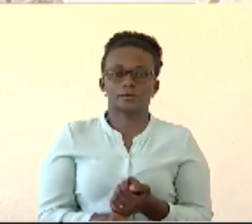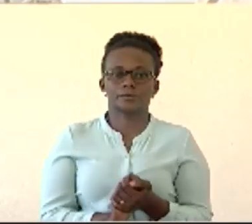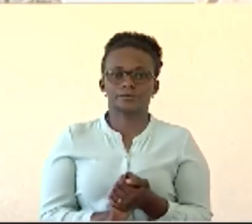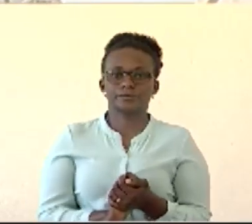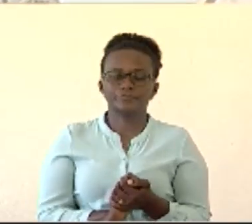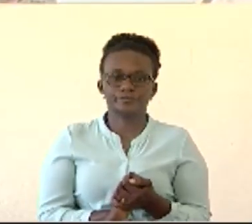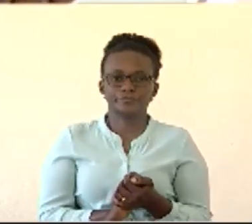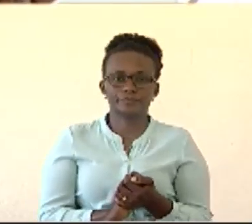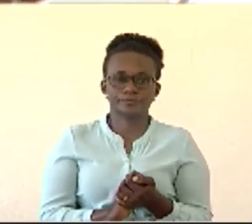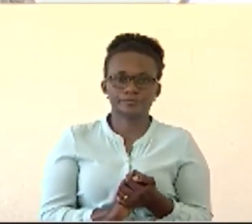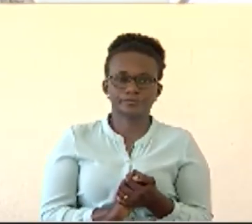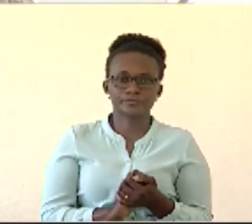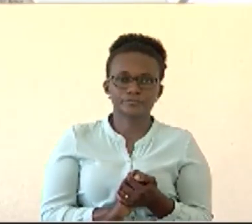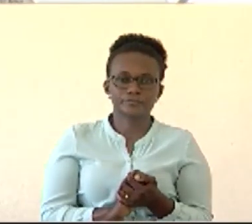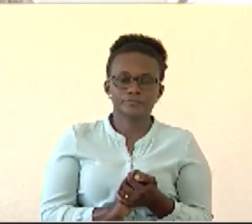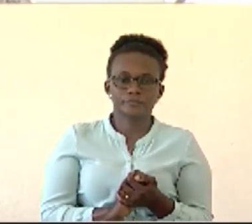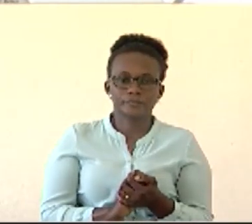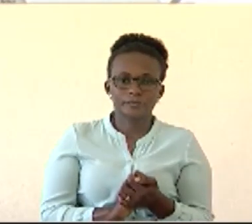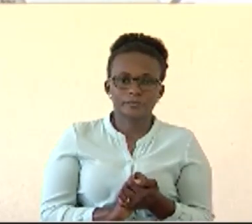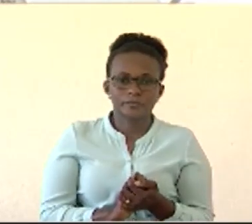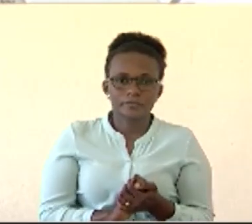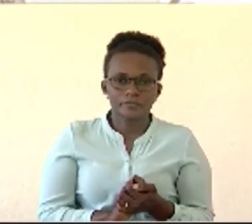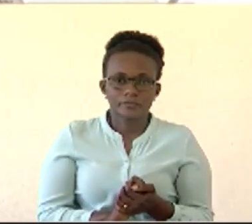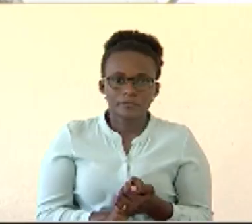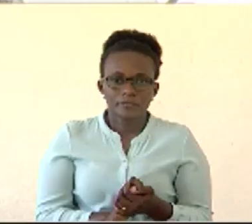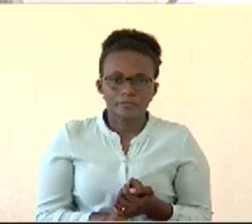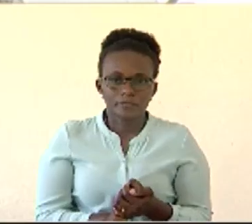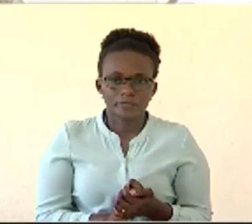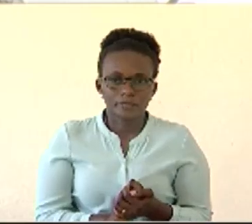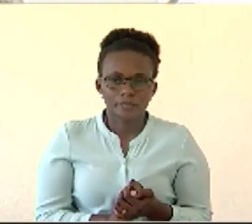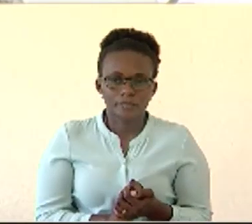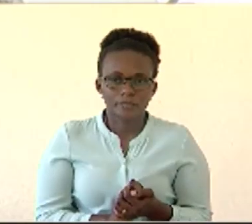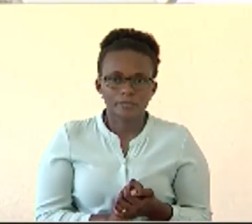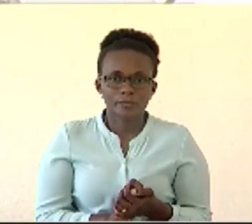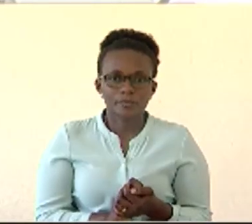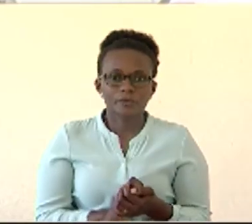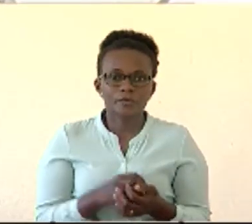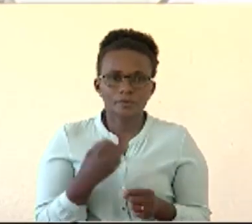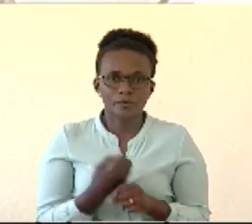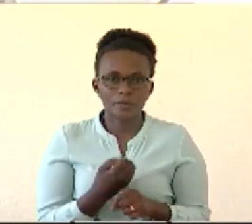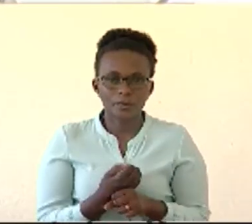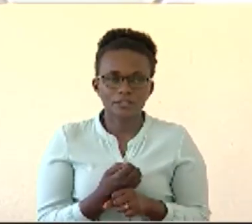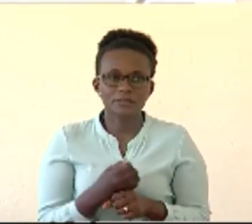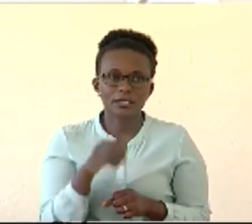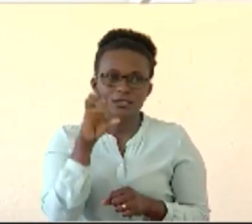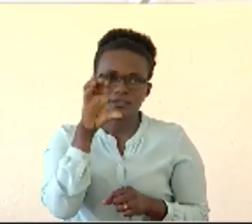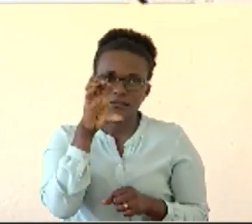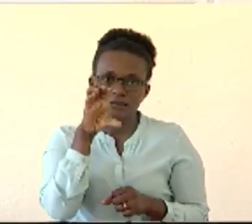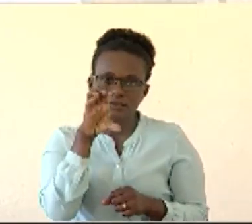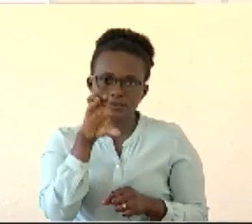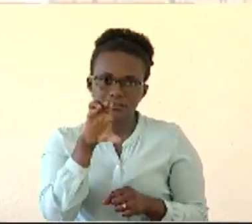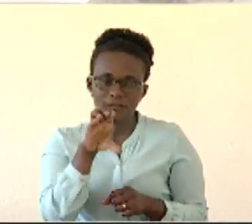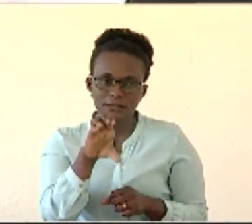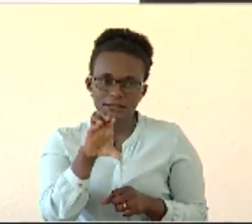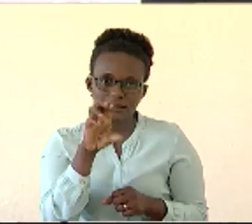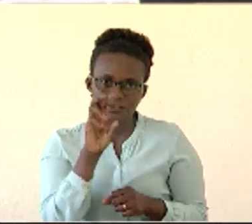substance. And this one will have, instead of we are just going to use, this is the metal